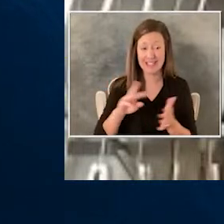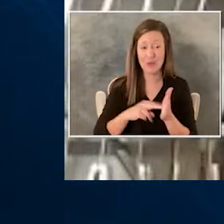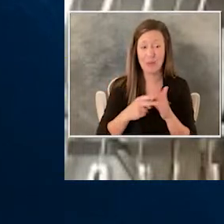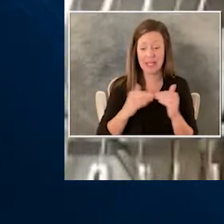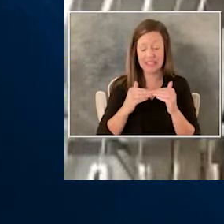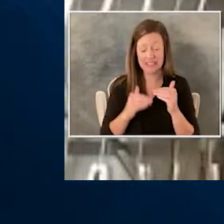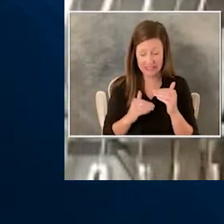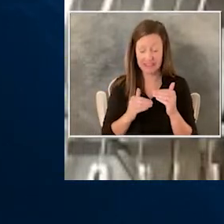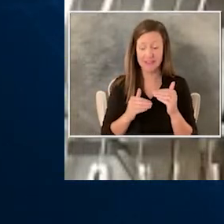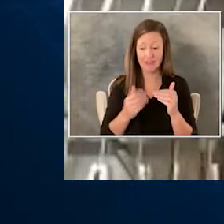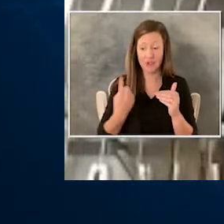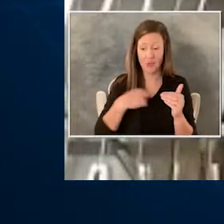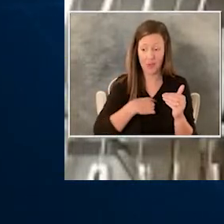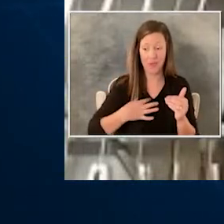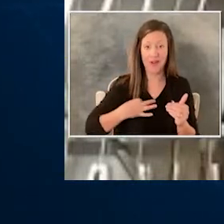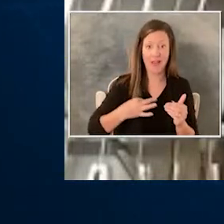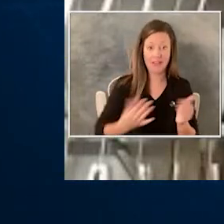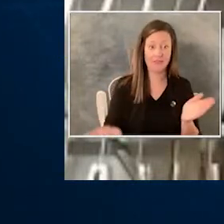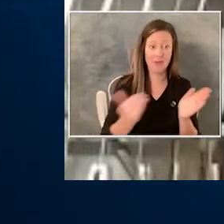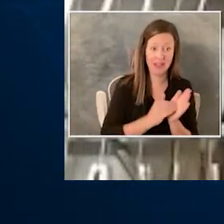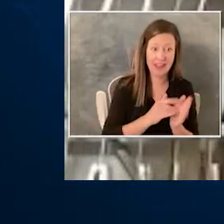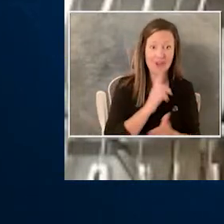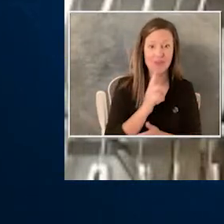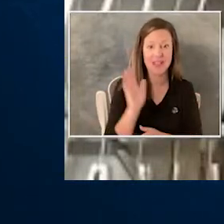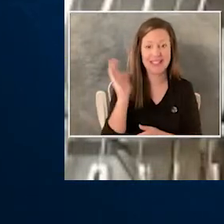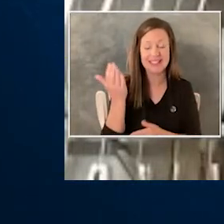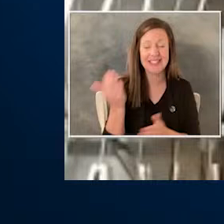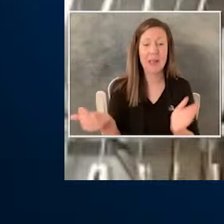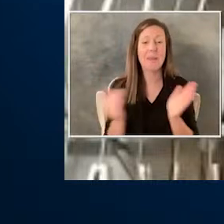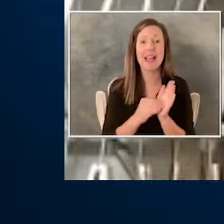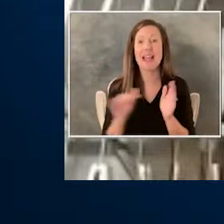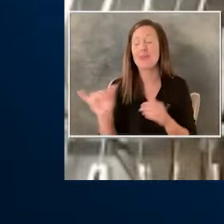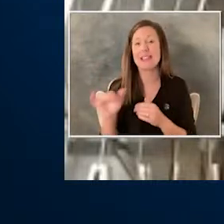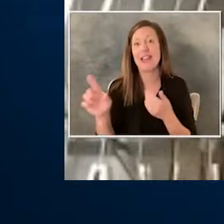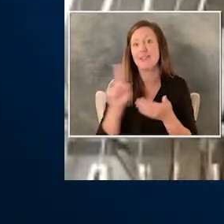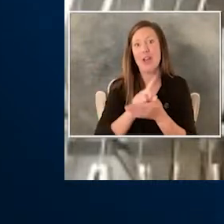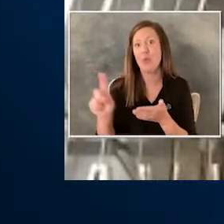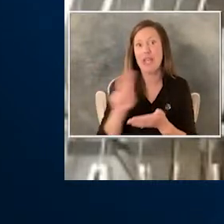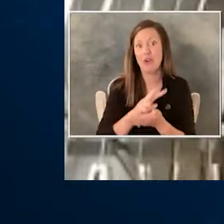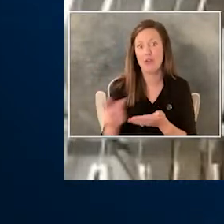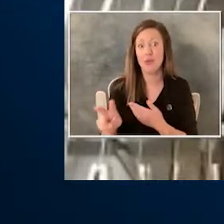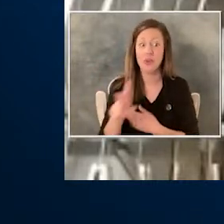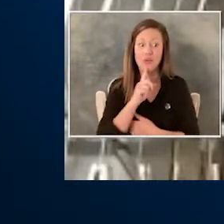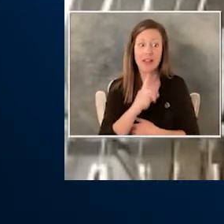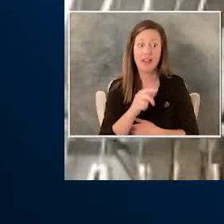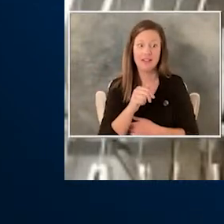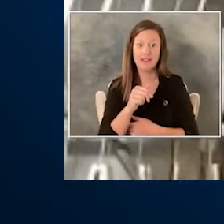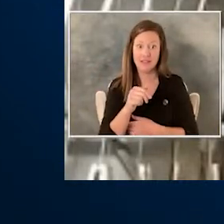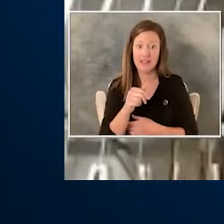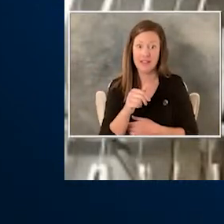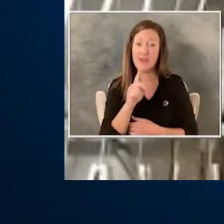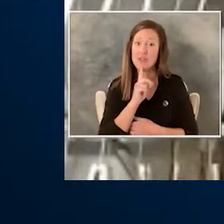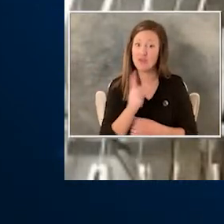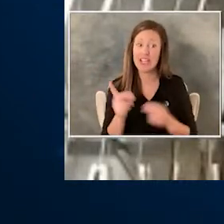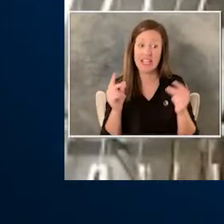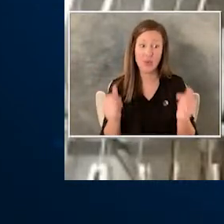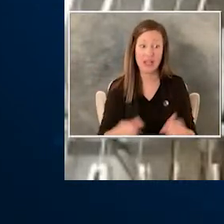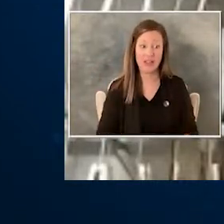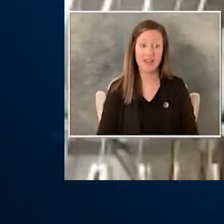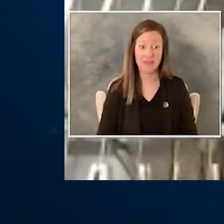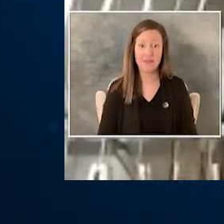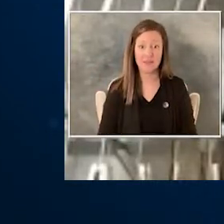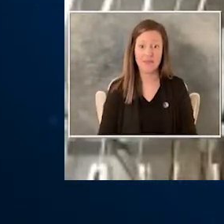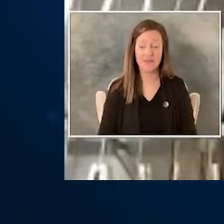again. And it seemed like, again, it was like a week or two. I know it wasn't that quick, but it was really quick. And we're